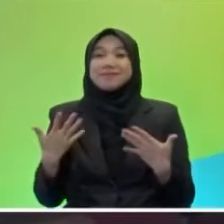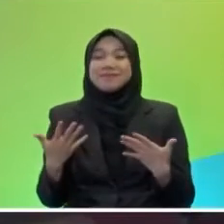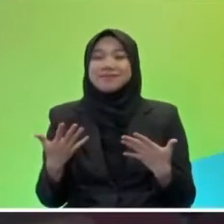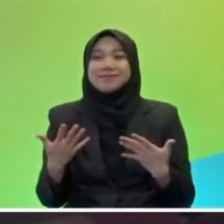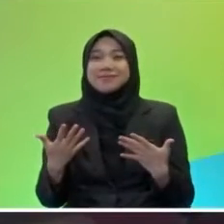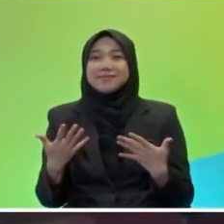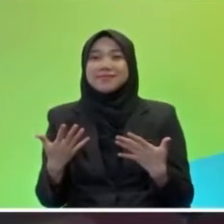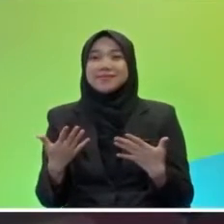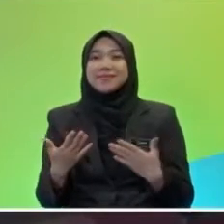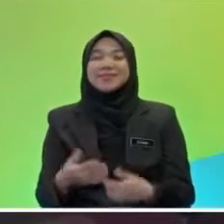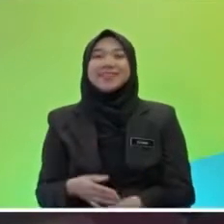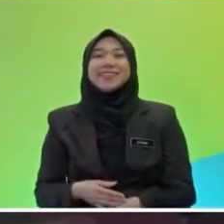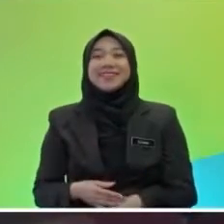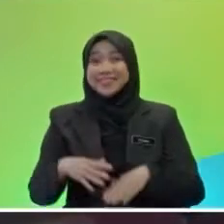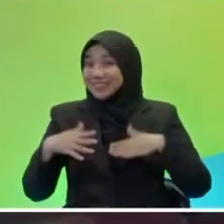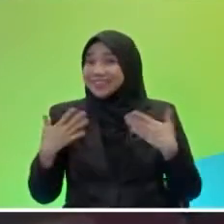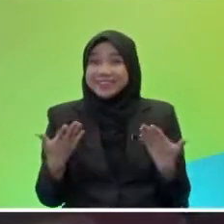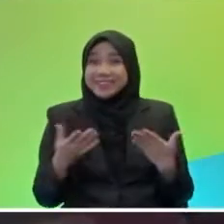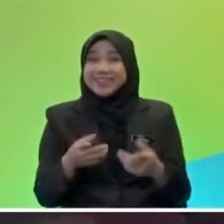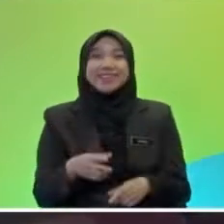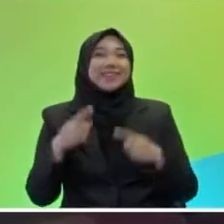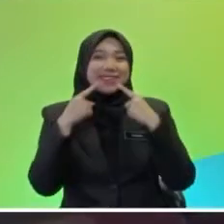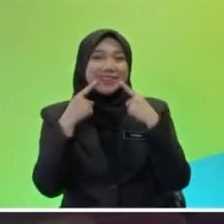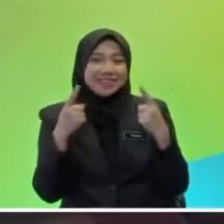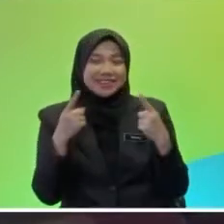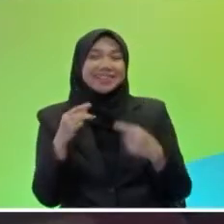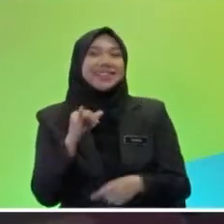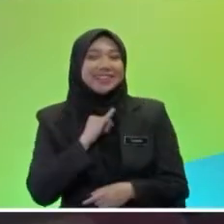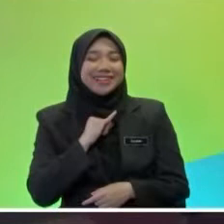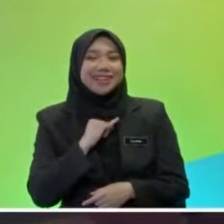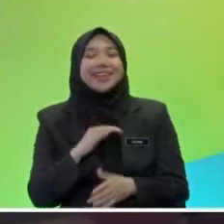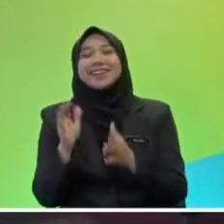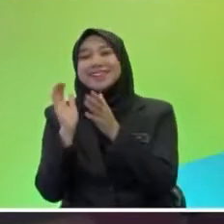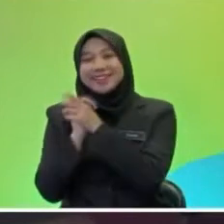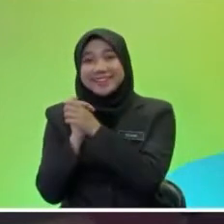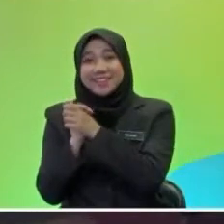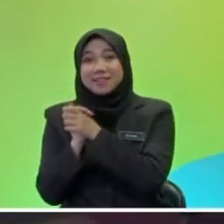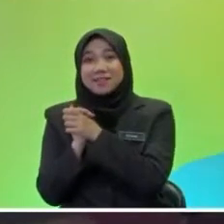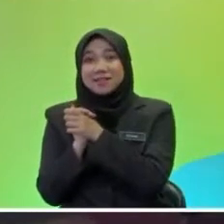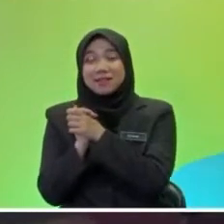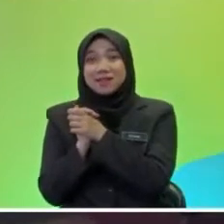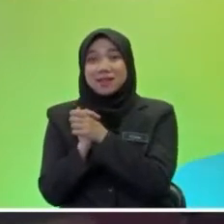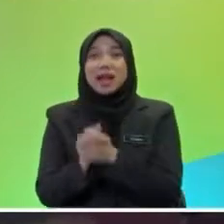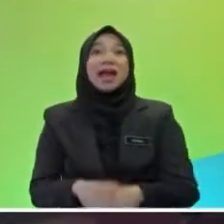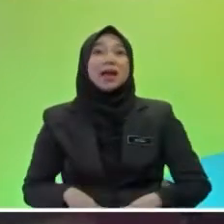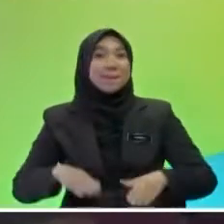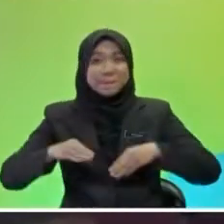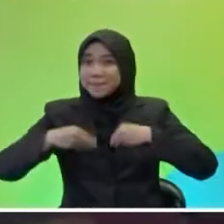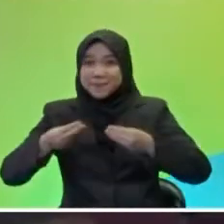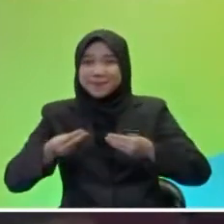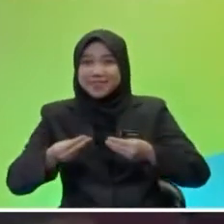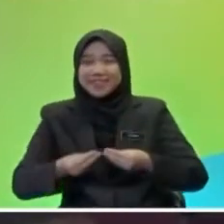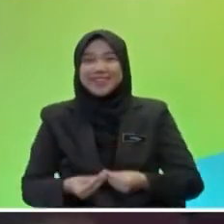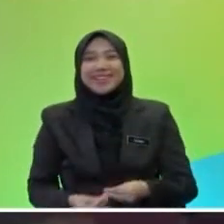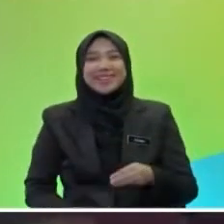Your answer is very good. This correct answer. Thank you, teacher. I give you now my next another star for you here. Another